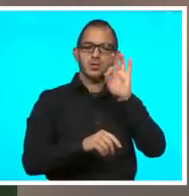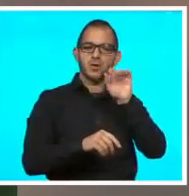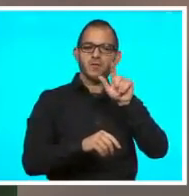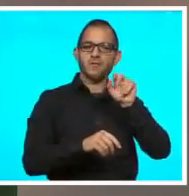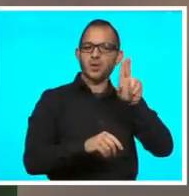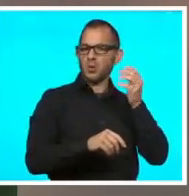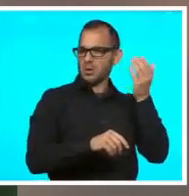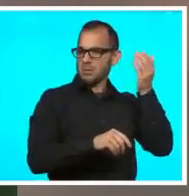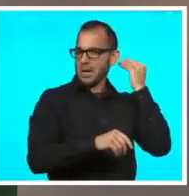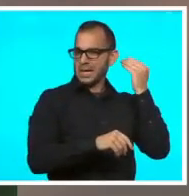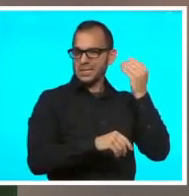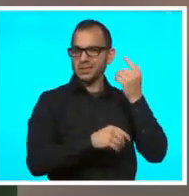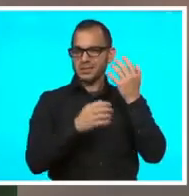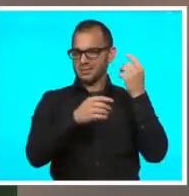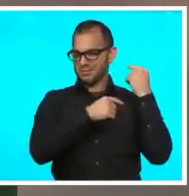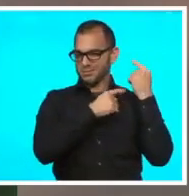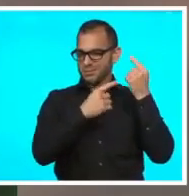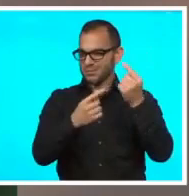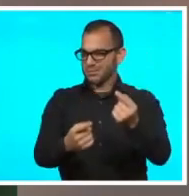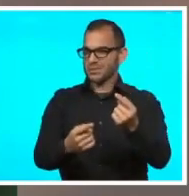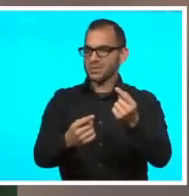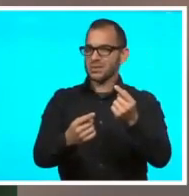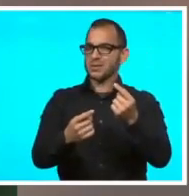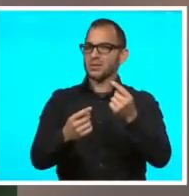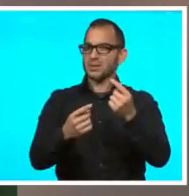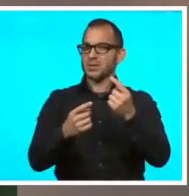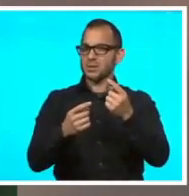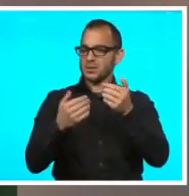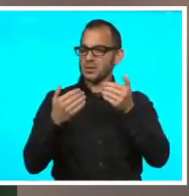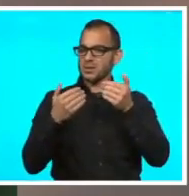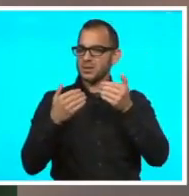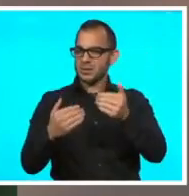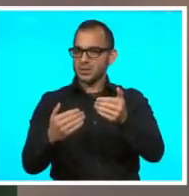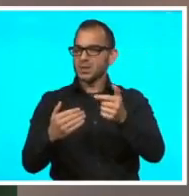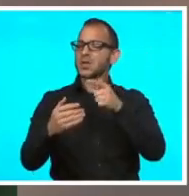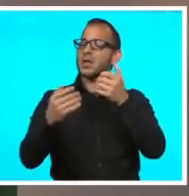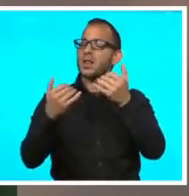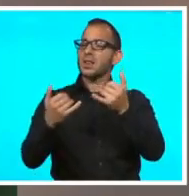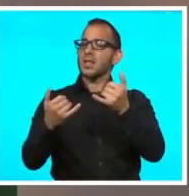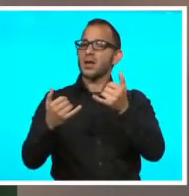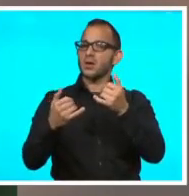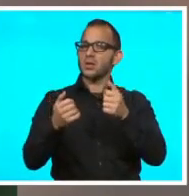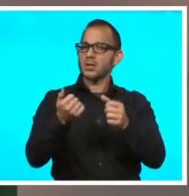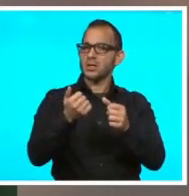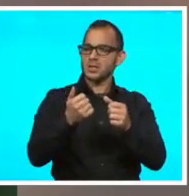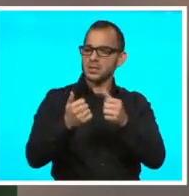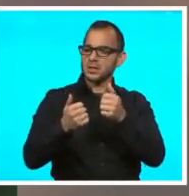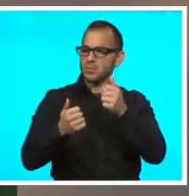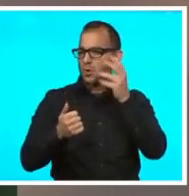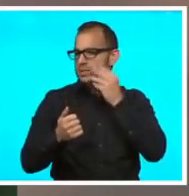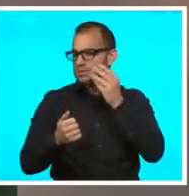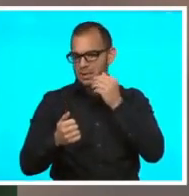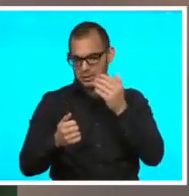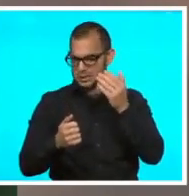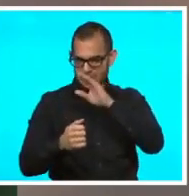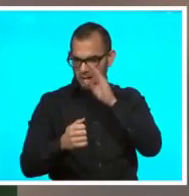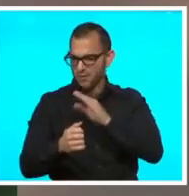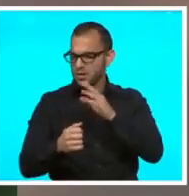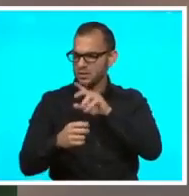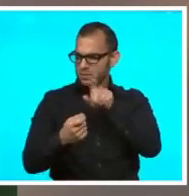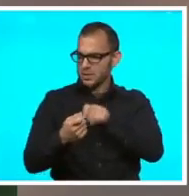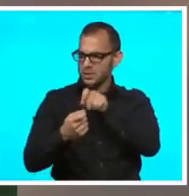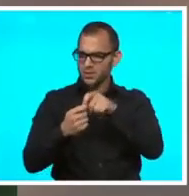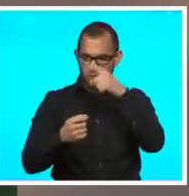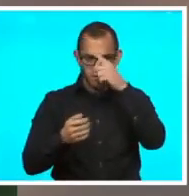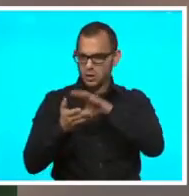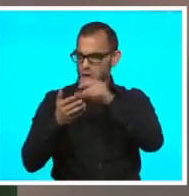1900s. And so it's kind of nice to be able to be in the front line, so to speak. This is the kind of experience that, particularly for